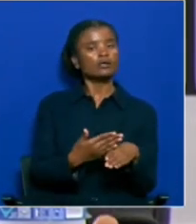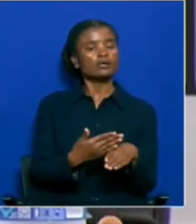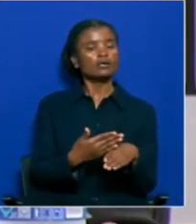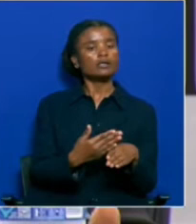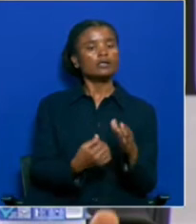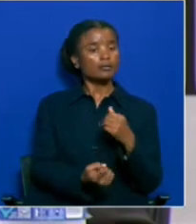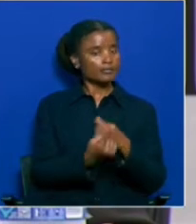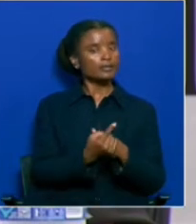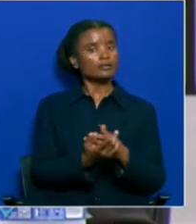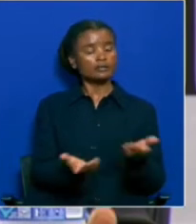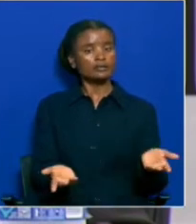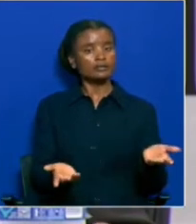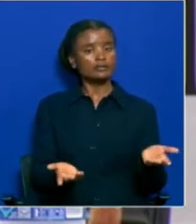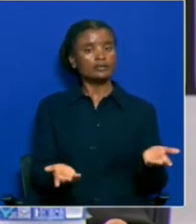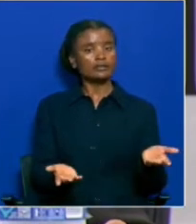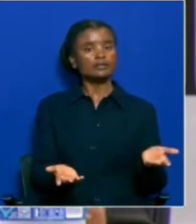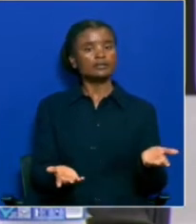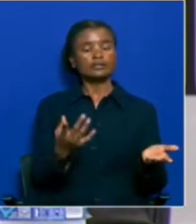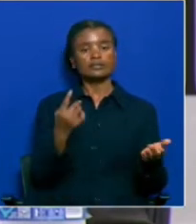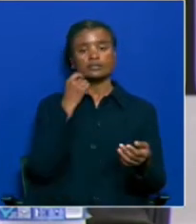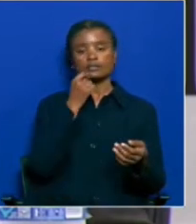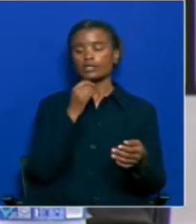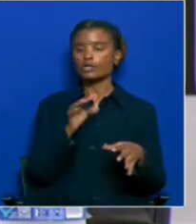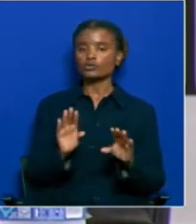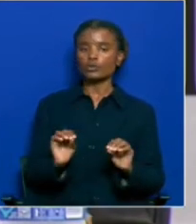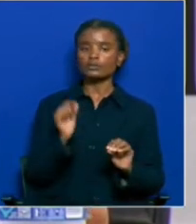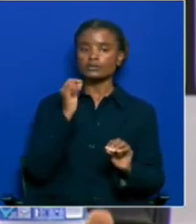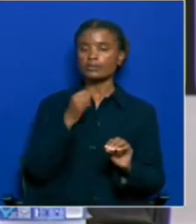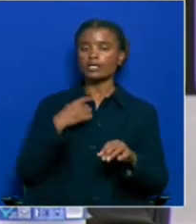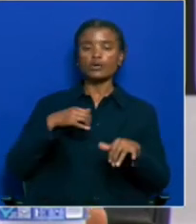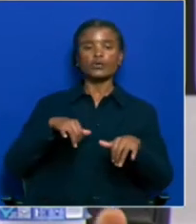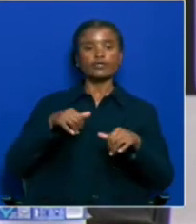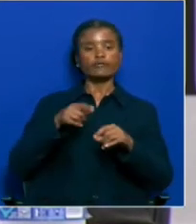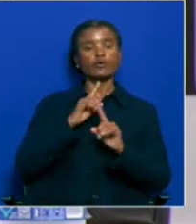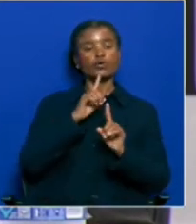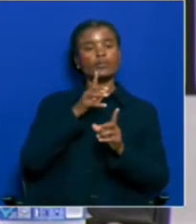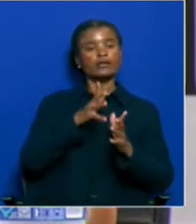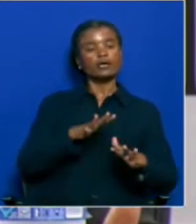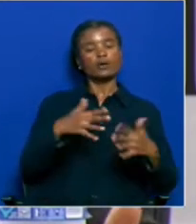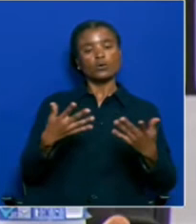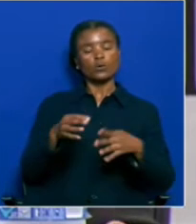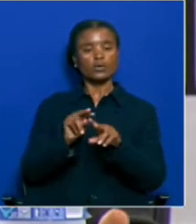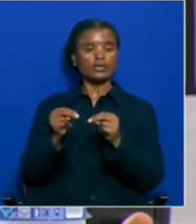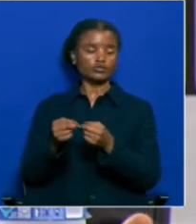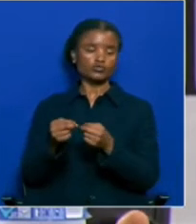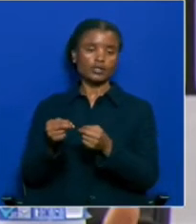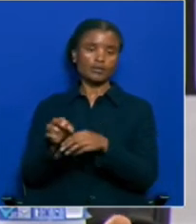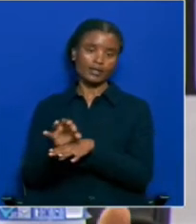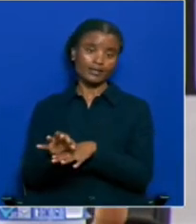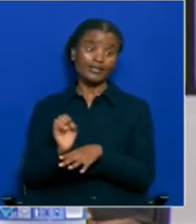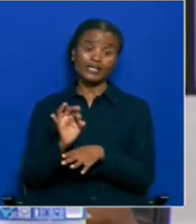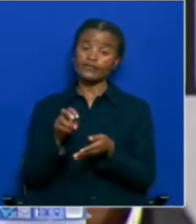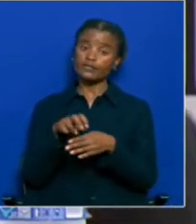Okay. There you can't stop and say, I'm waiting for the command and operational plan, where they are able to need assistance. For example, sometimes the chief of